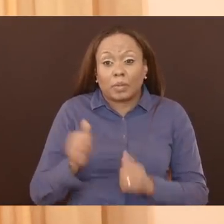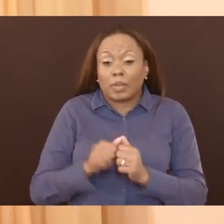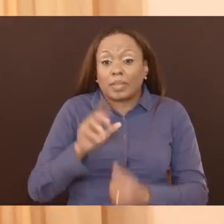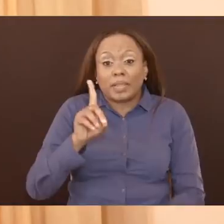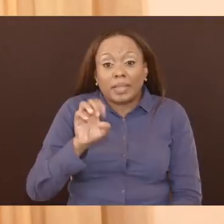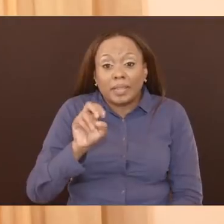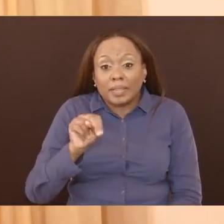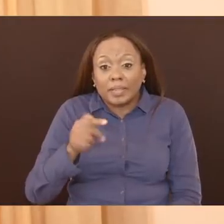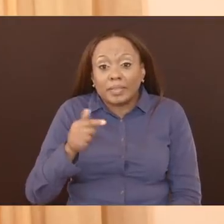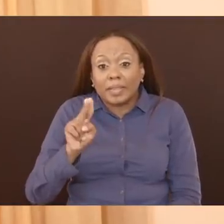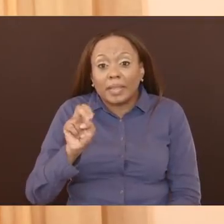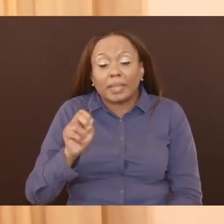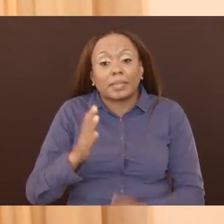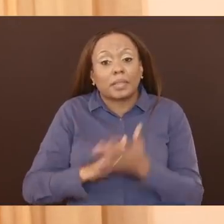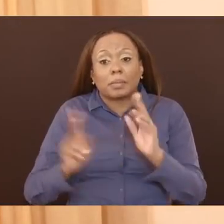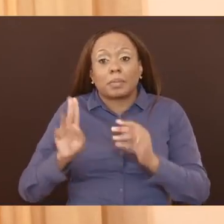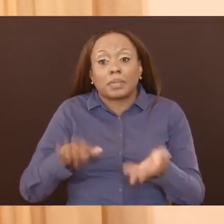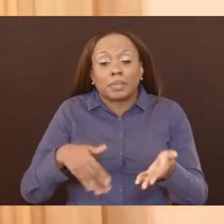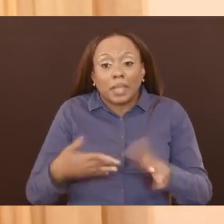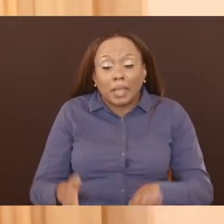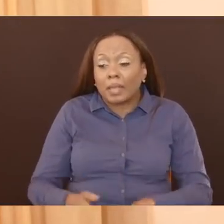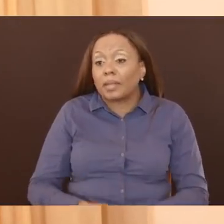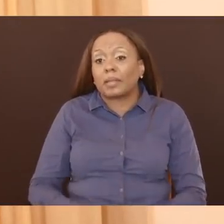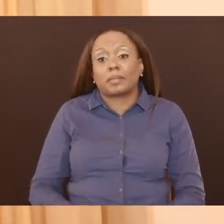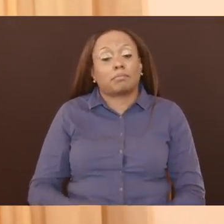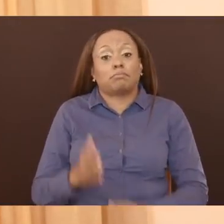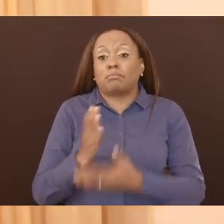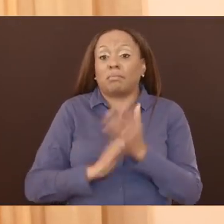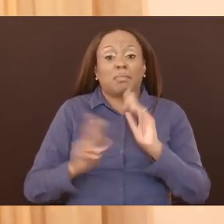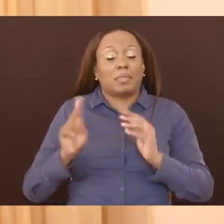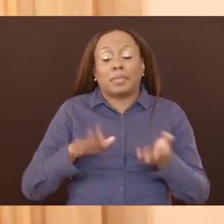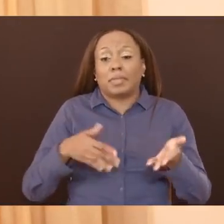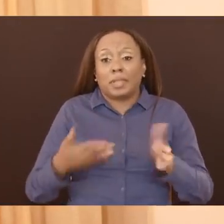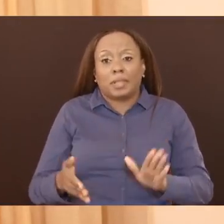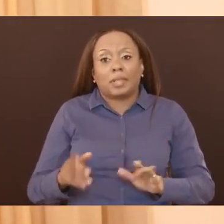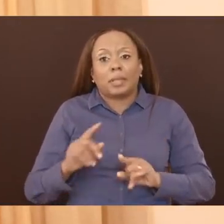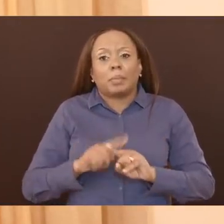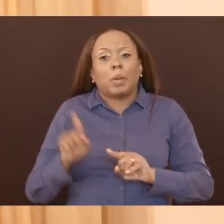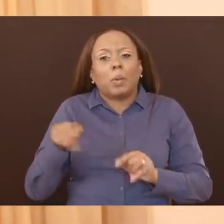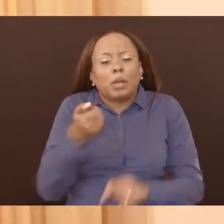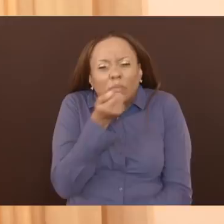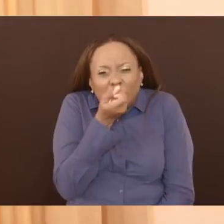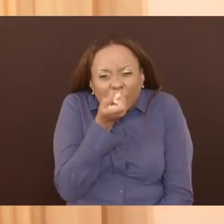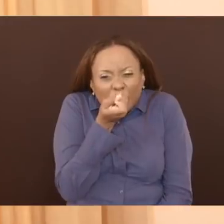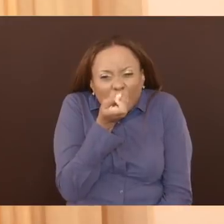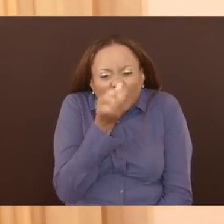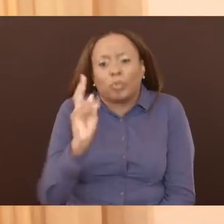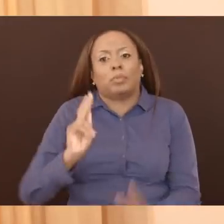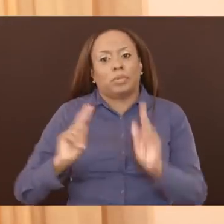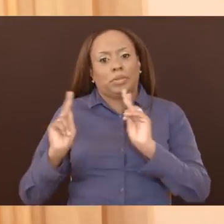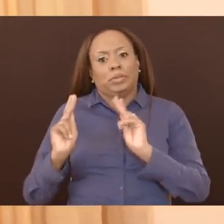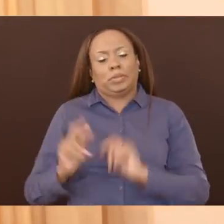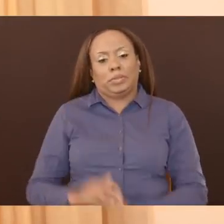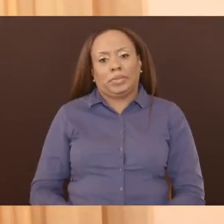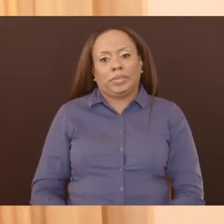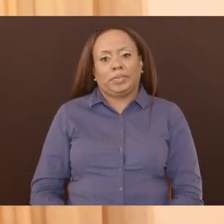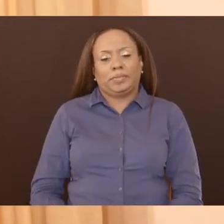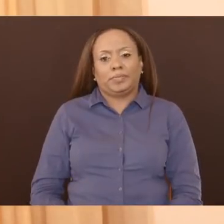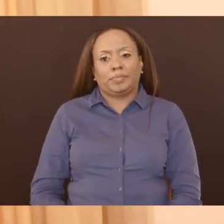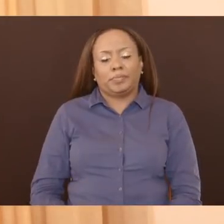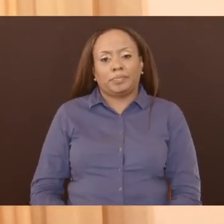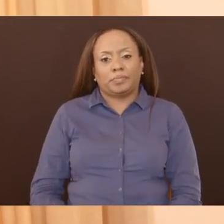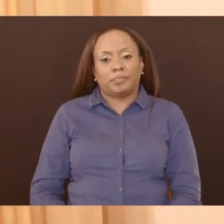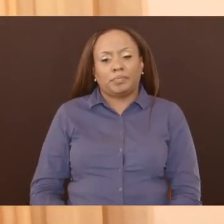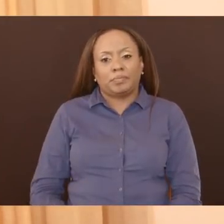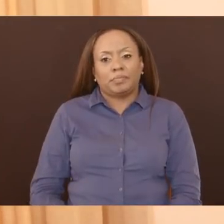and chickenpox and serious flu? Yes, but minuscule numbers. and that until the world finds